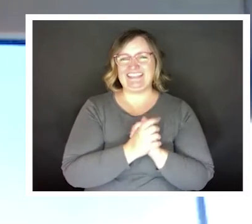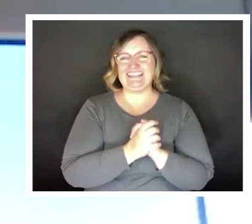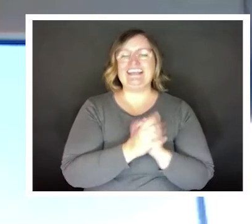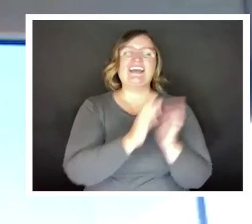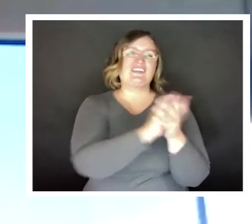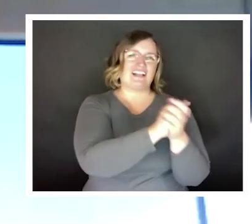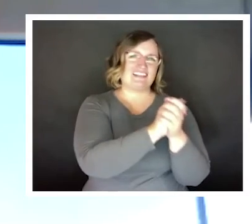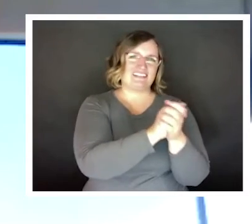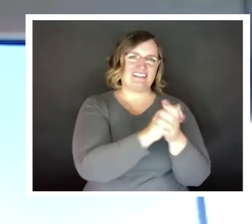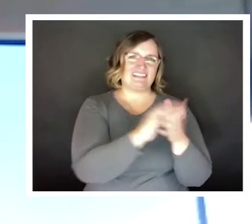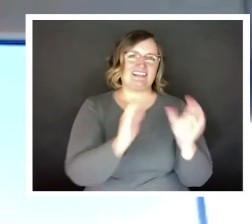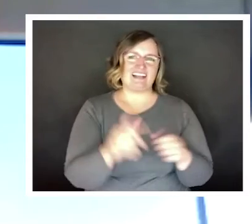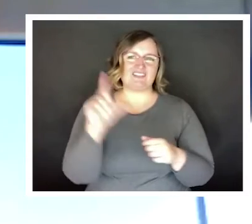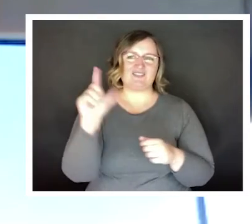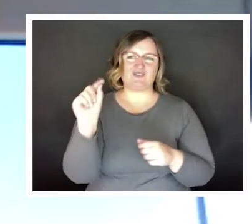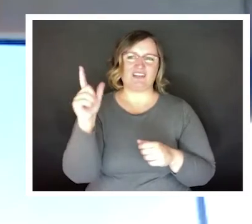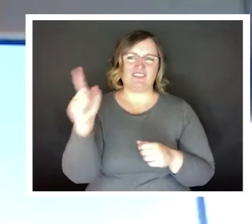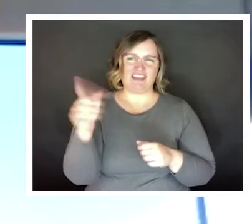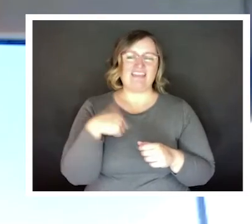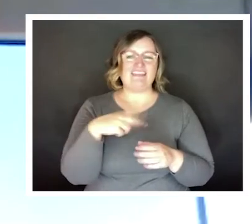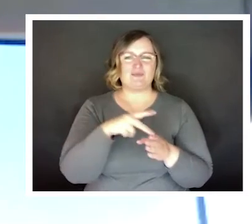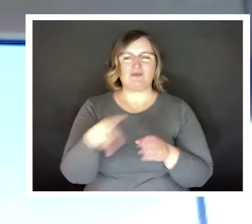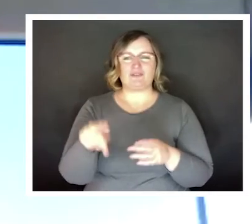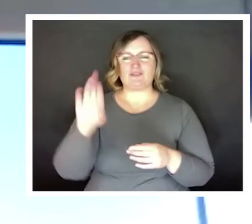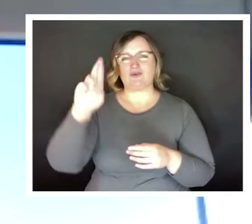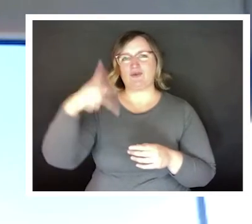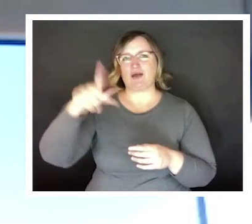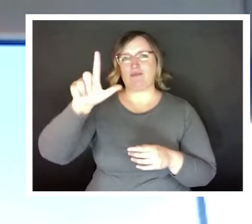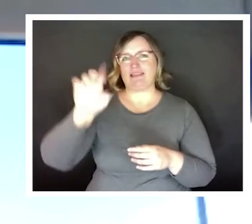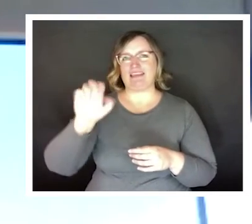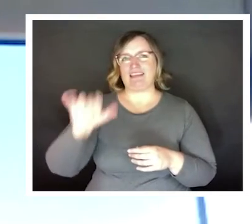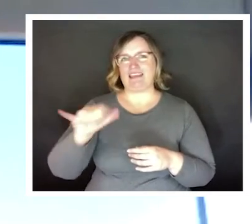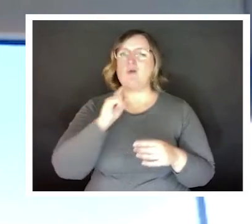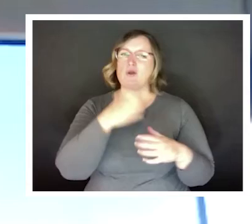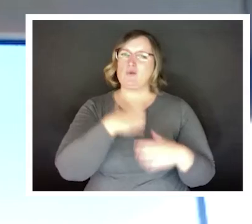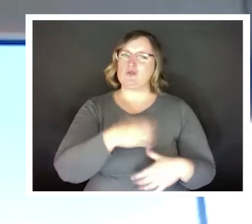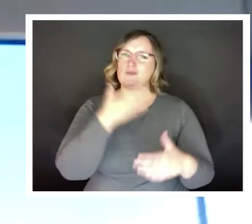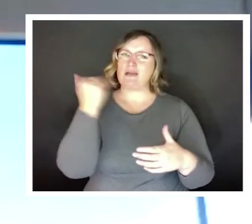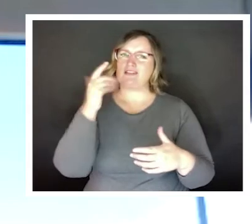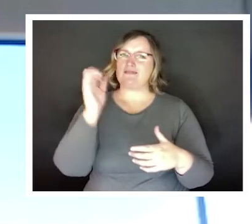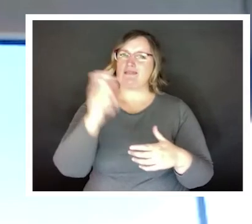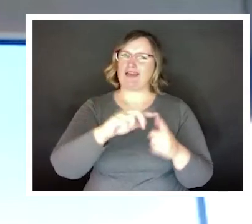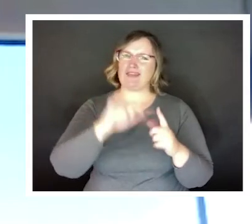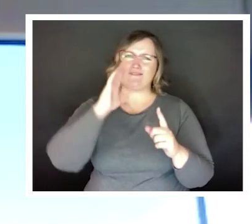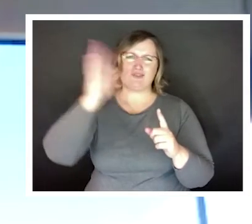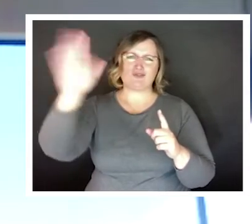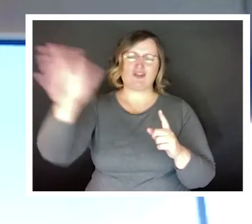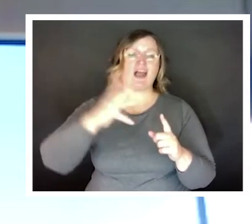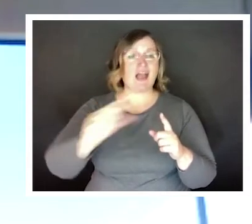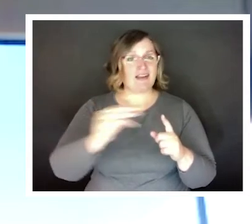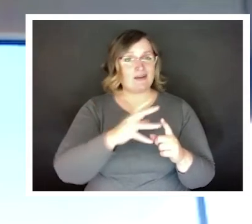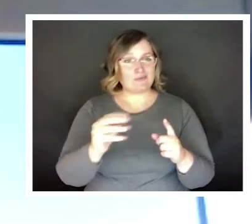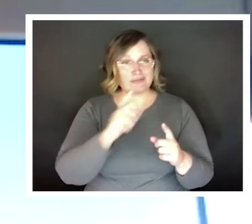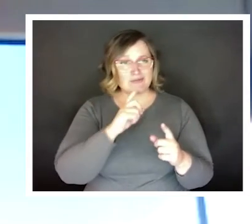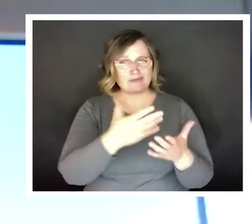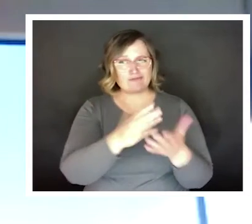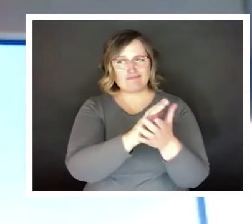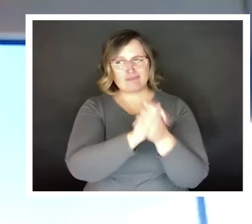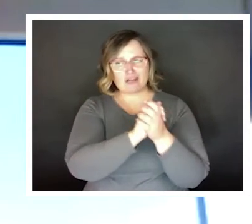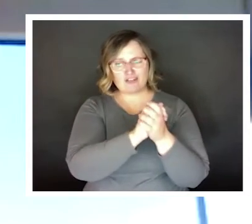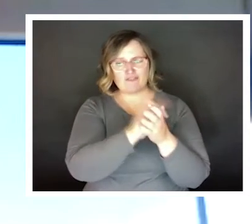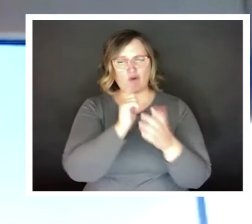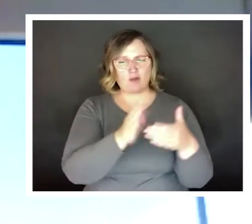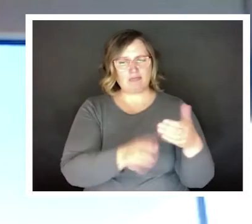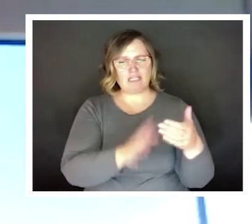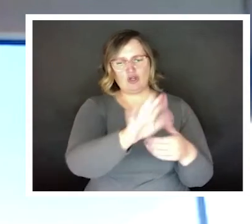Congratulations, class of 2021. This is Professor Rupley, and I would like to wish you the best of luck in all your future endeavors. I would like to really congratulate you for completing your